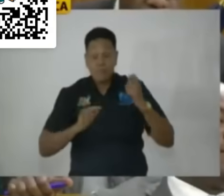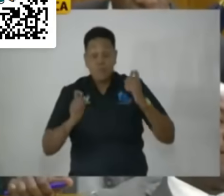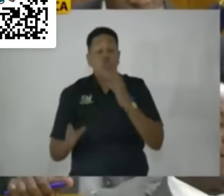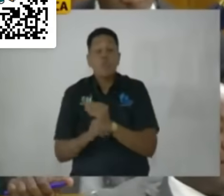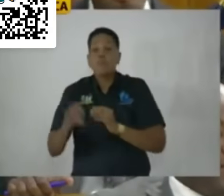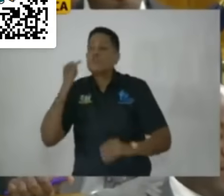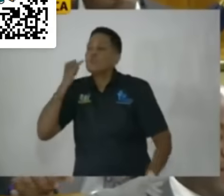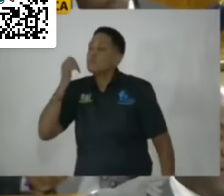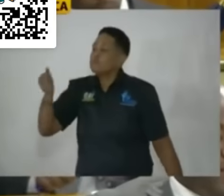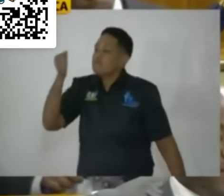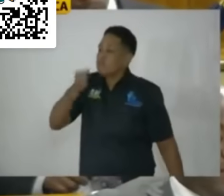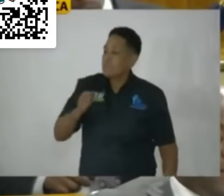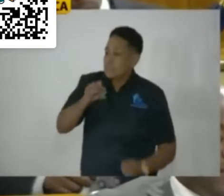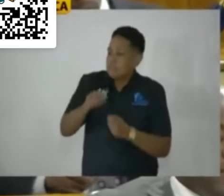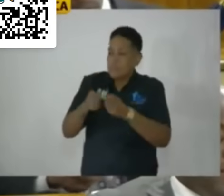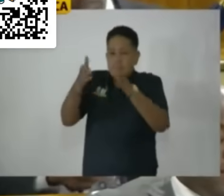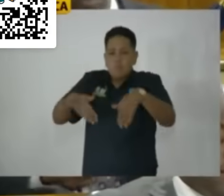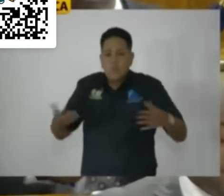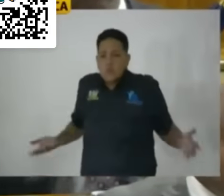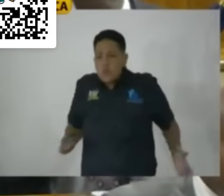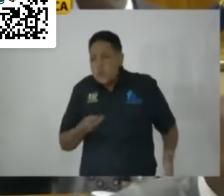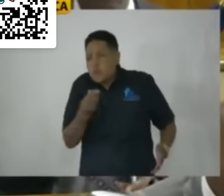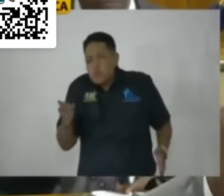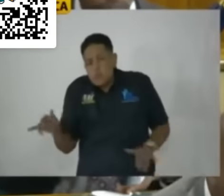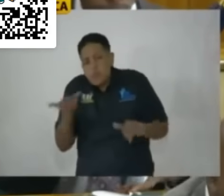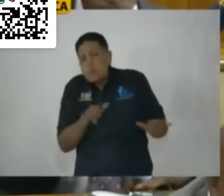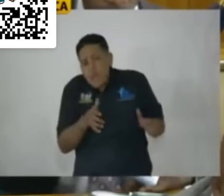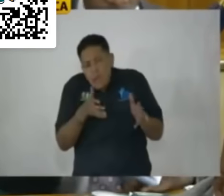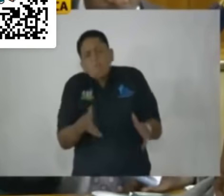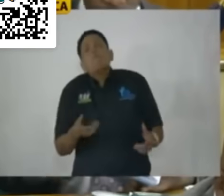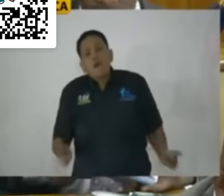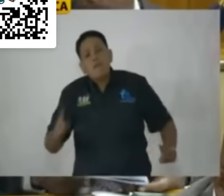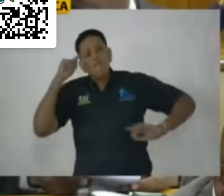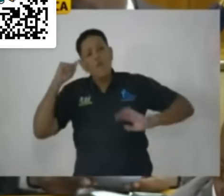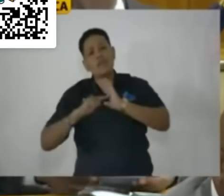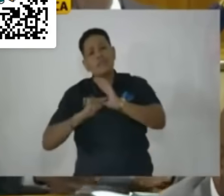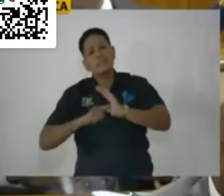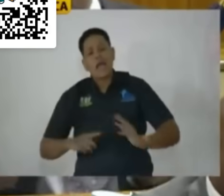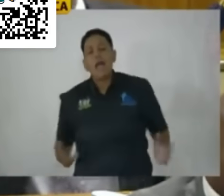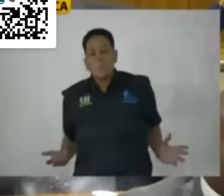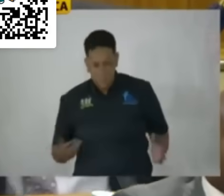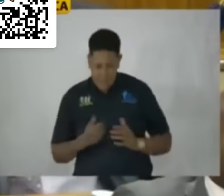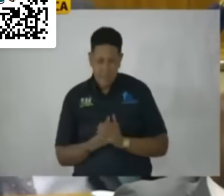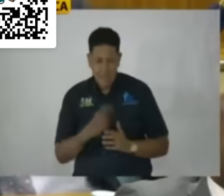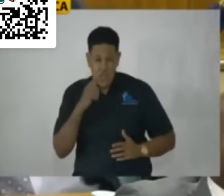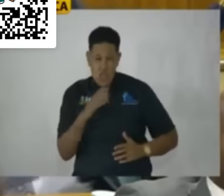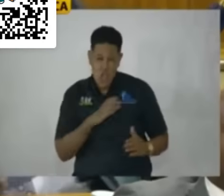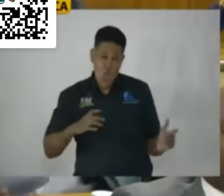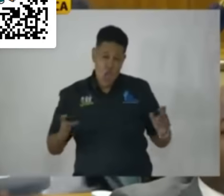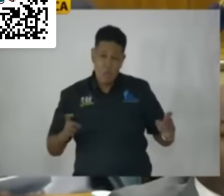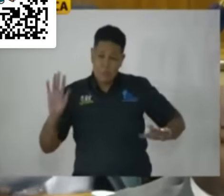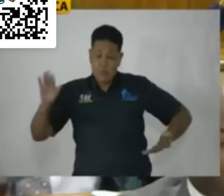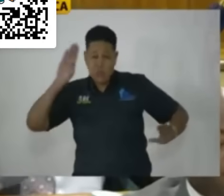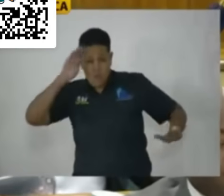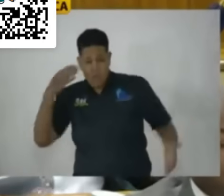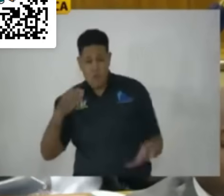be a particular individual, and there are a few like that. So, for example, the committee that deals